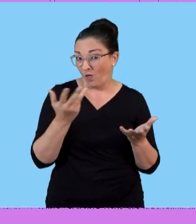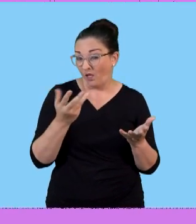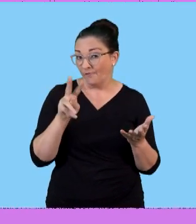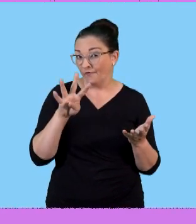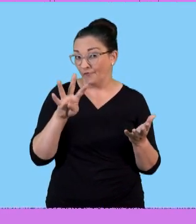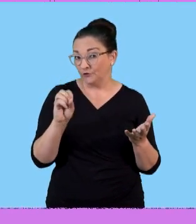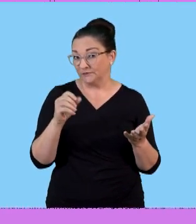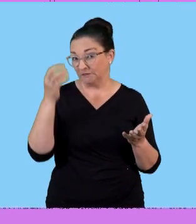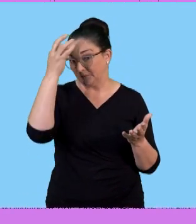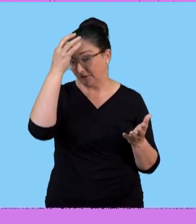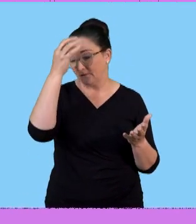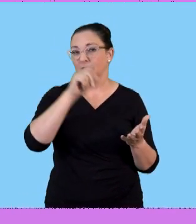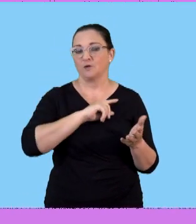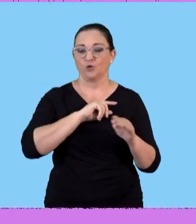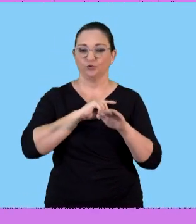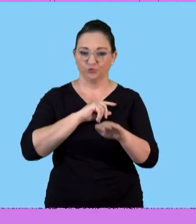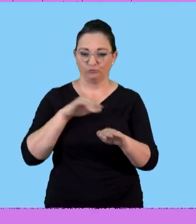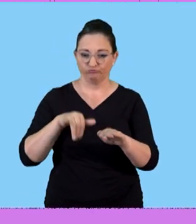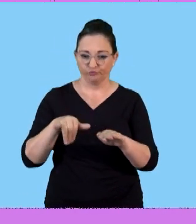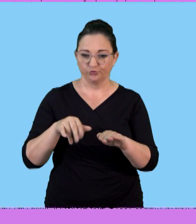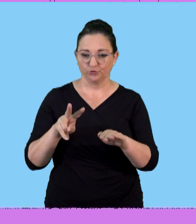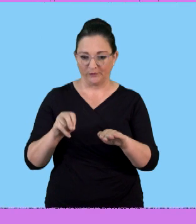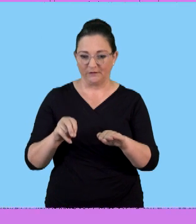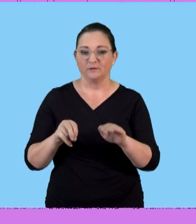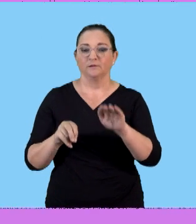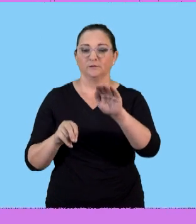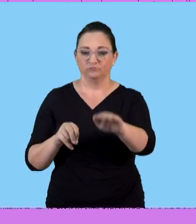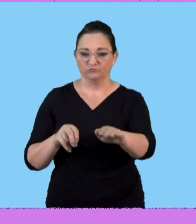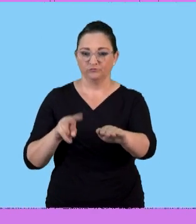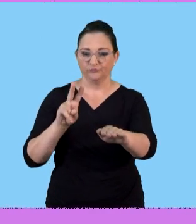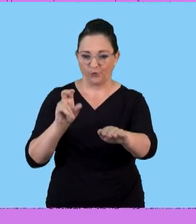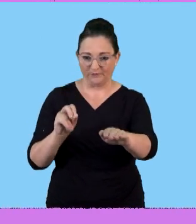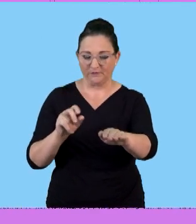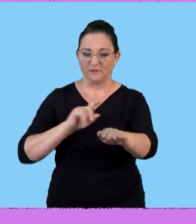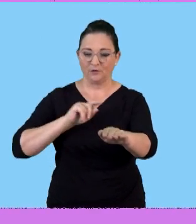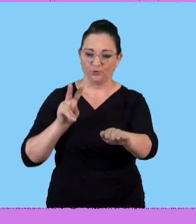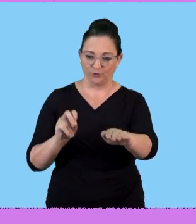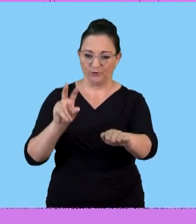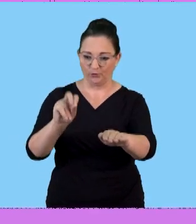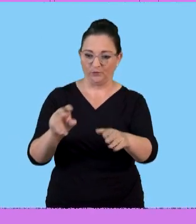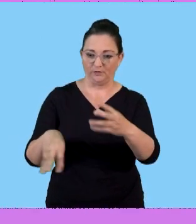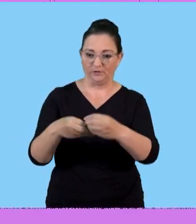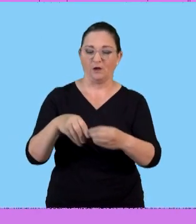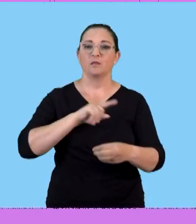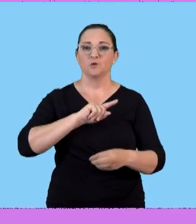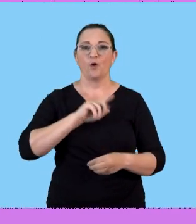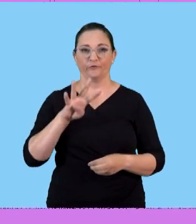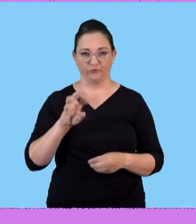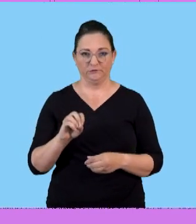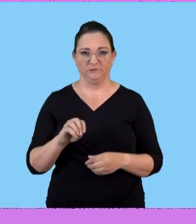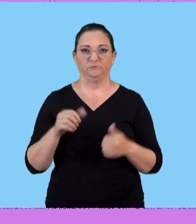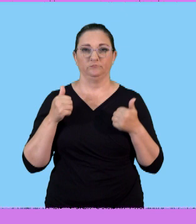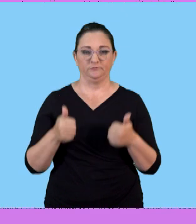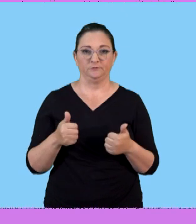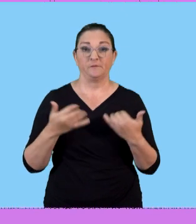from? Remember, we are saying the bus stopped twice for 20 minutes each, right? Are we clear on that?